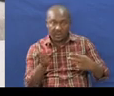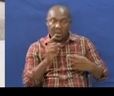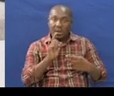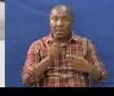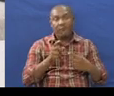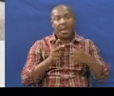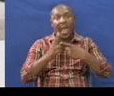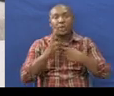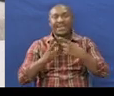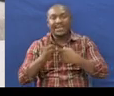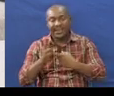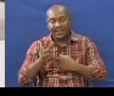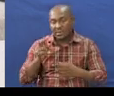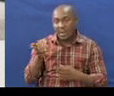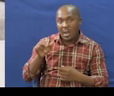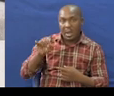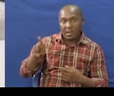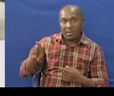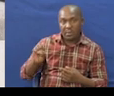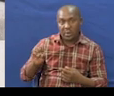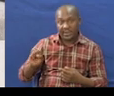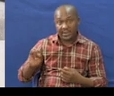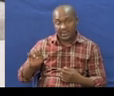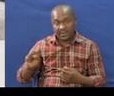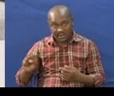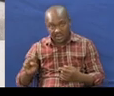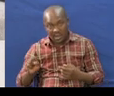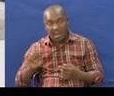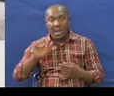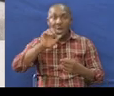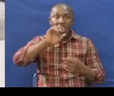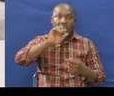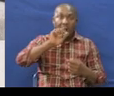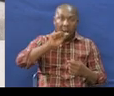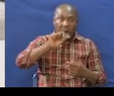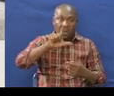of hypothesis, alternative hypothesis and null hypothesis.